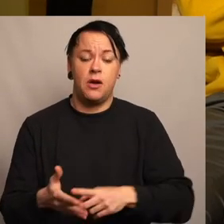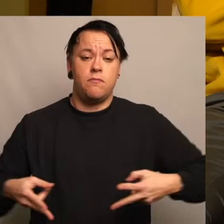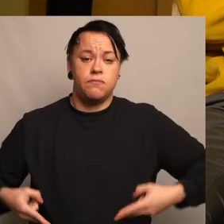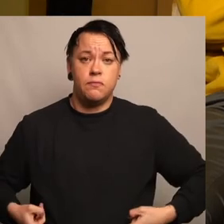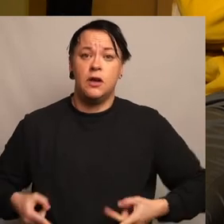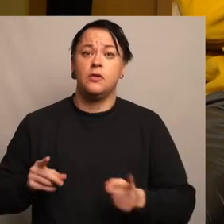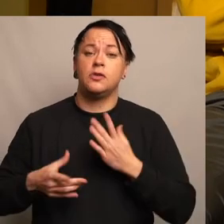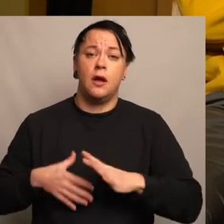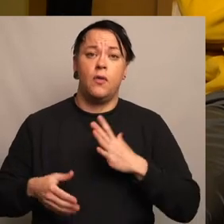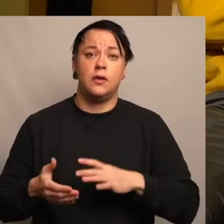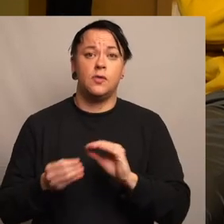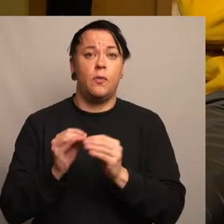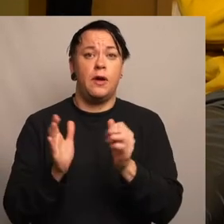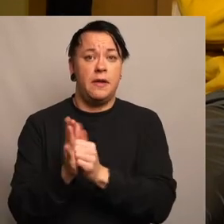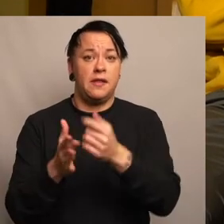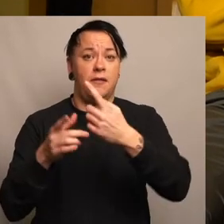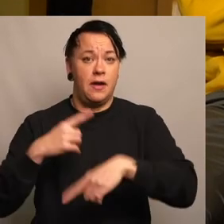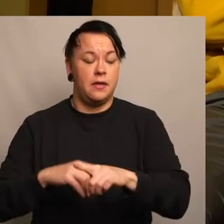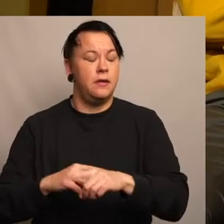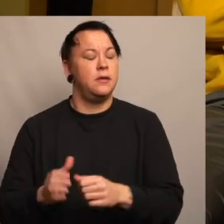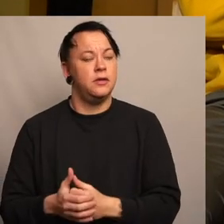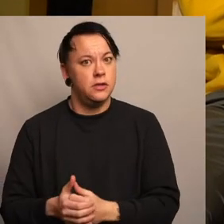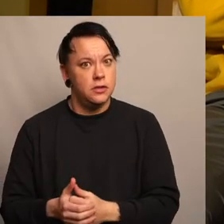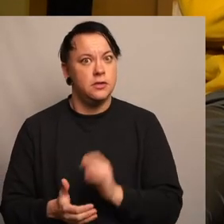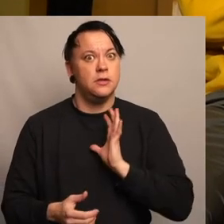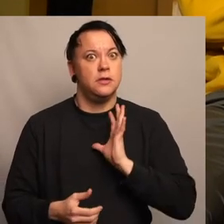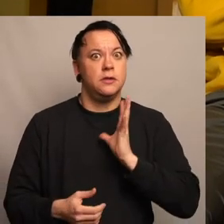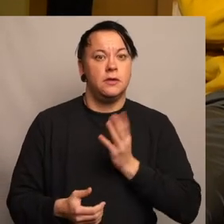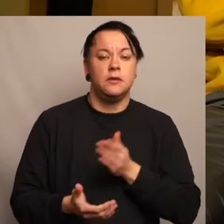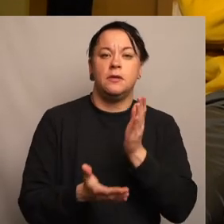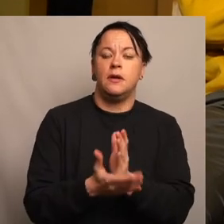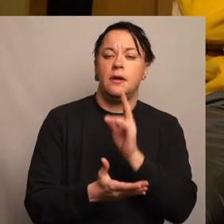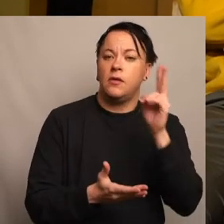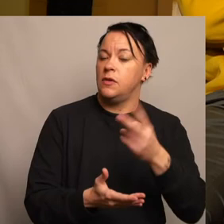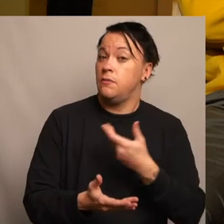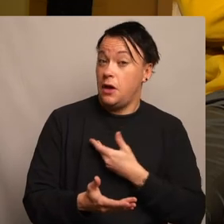gender on the documents. So, in terms of trans rights, there is still a lot of work to do,